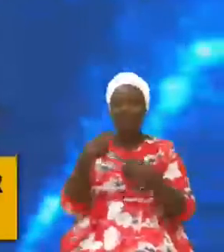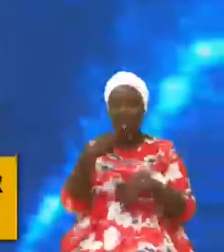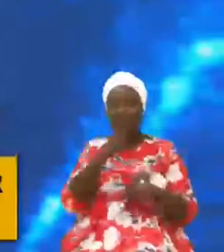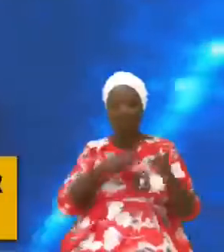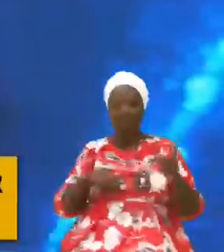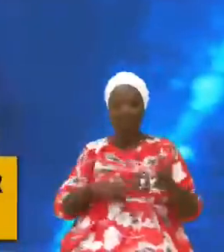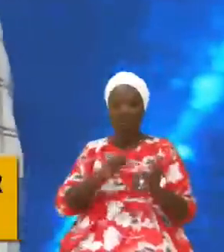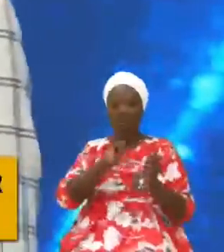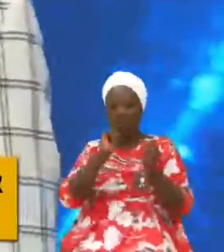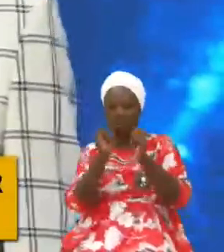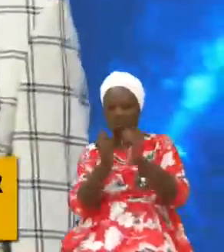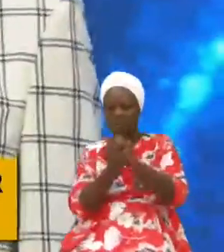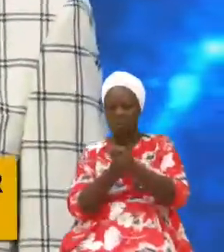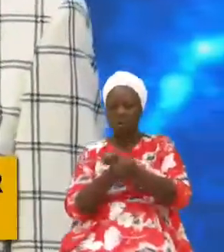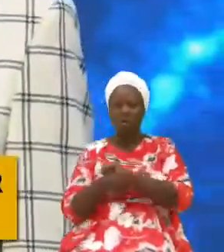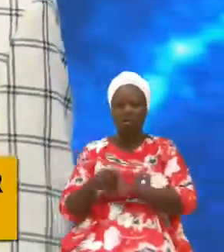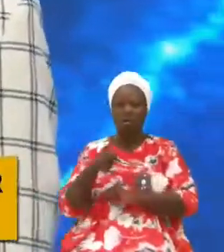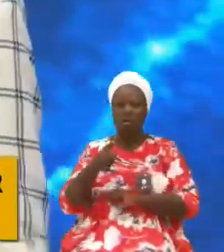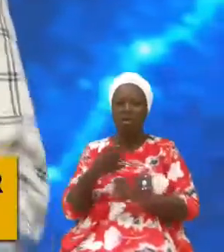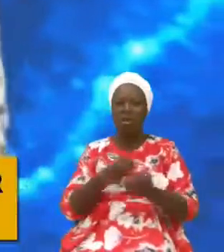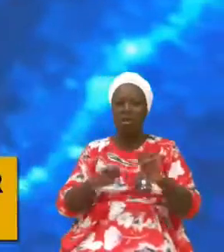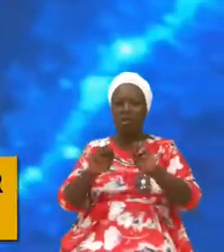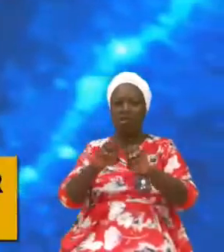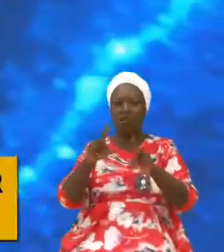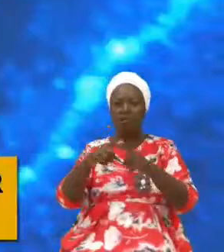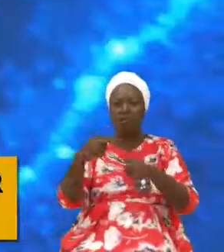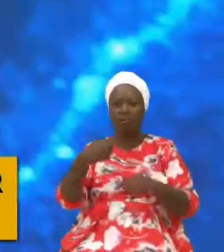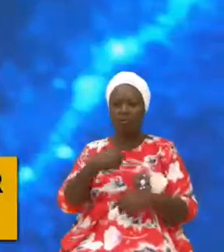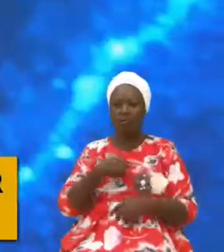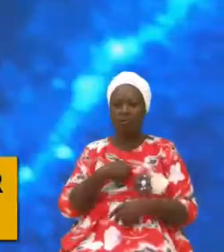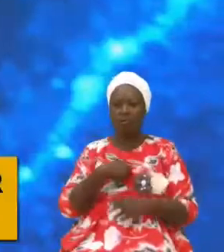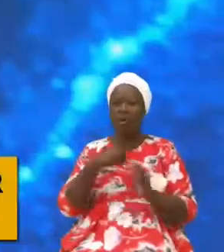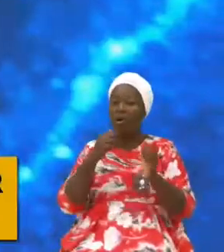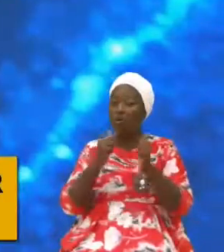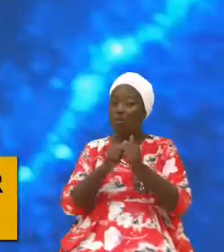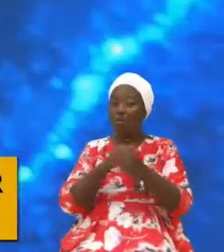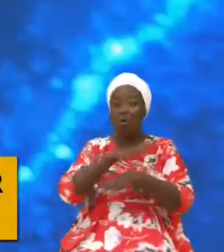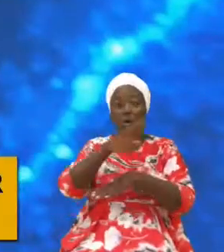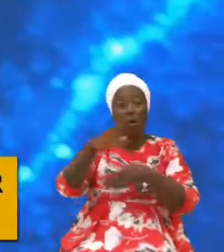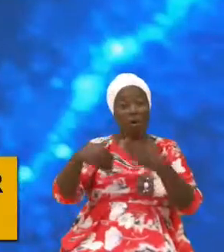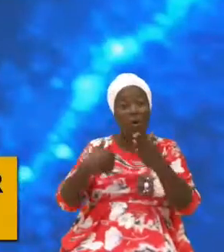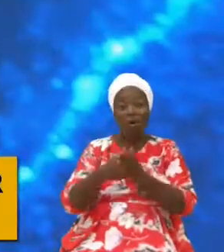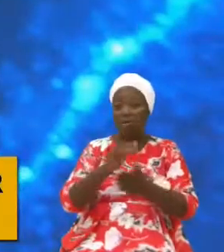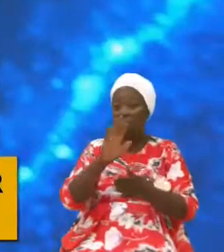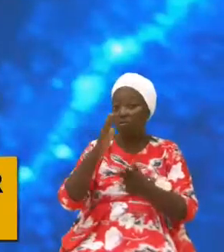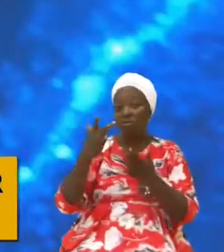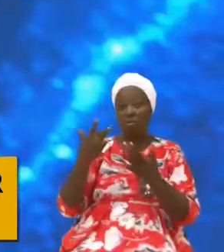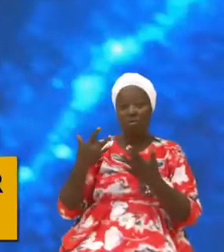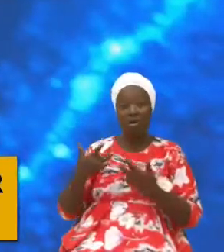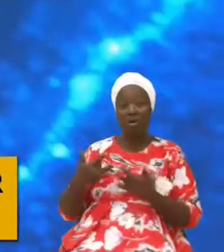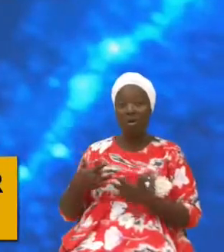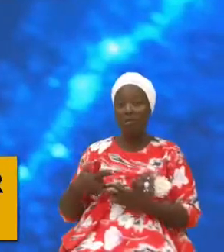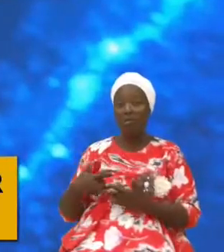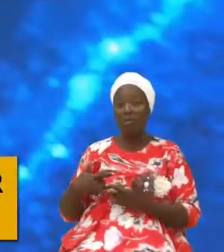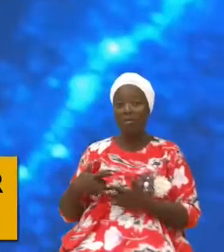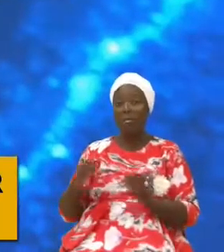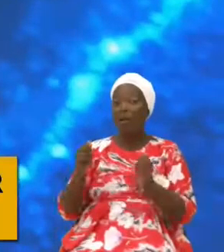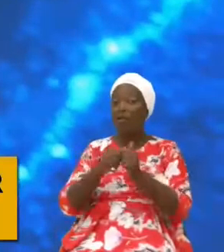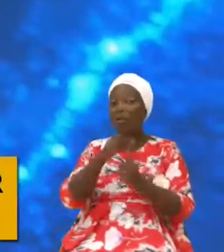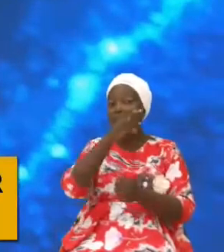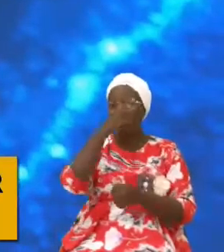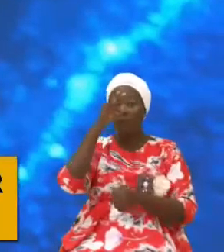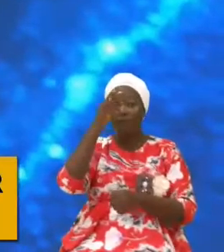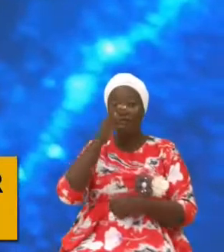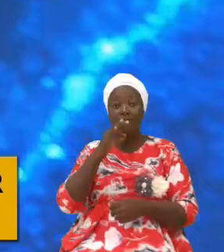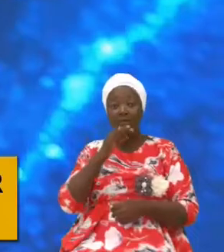Therefore also now says the Lord, turn ye even to me with all your